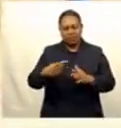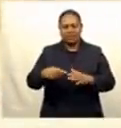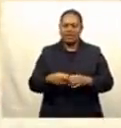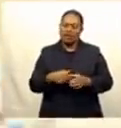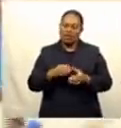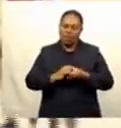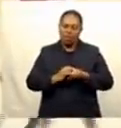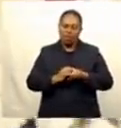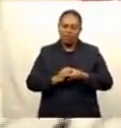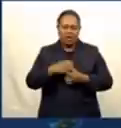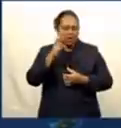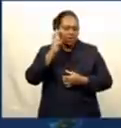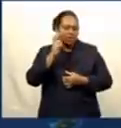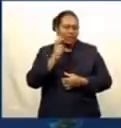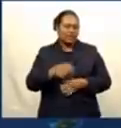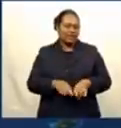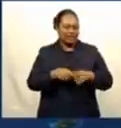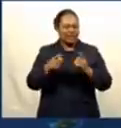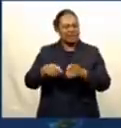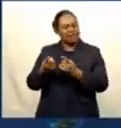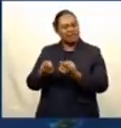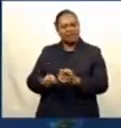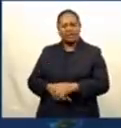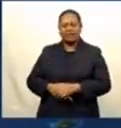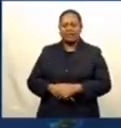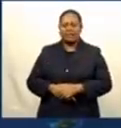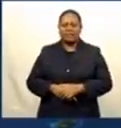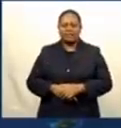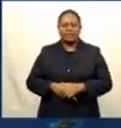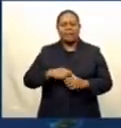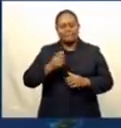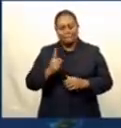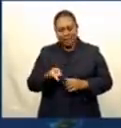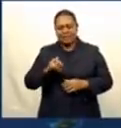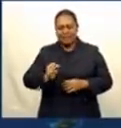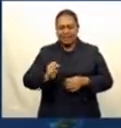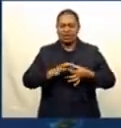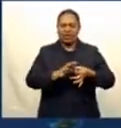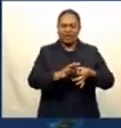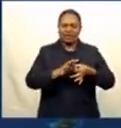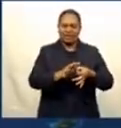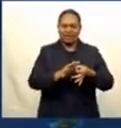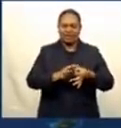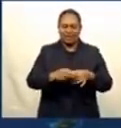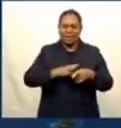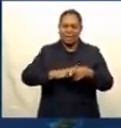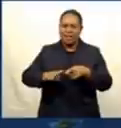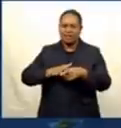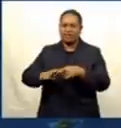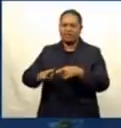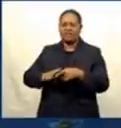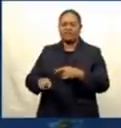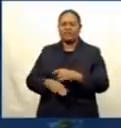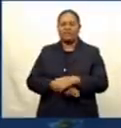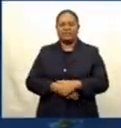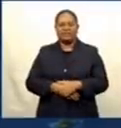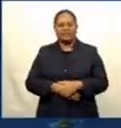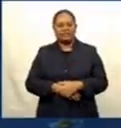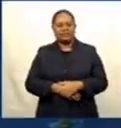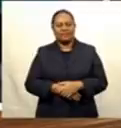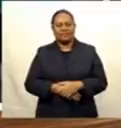with different options and things like that. We've stayed sort of connected through our messenger platform, so that's